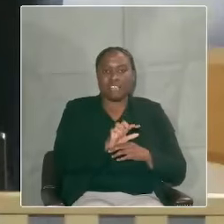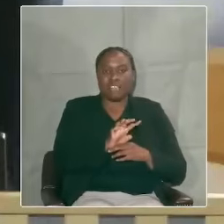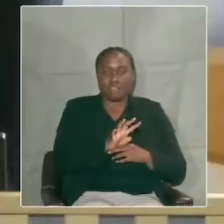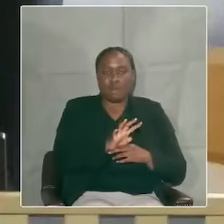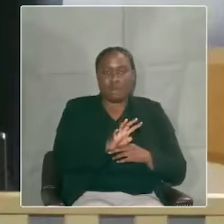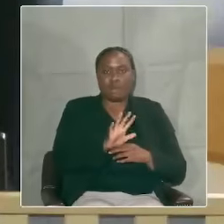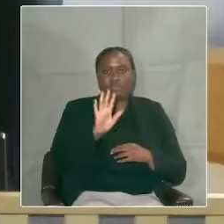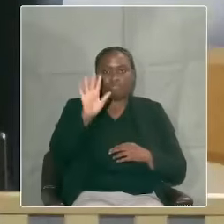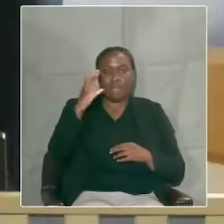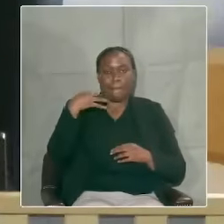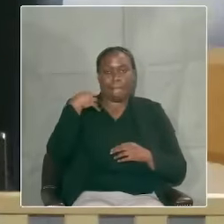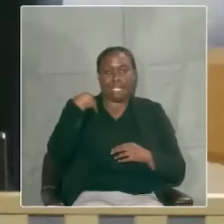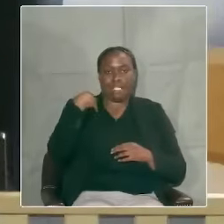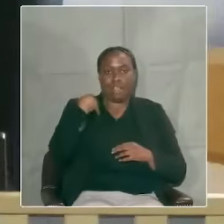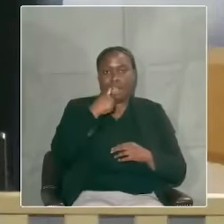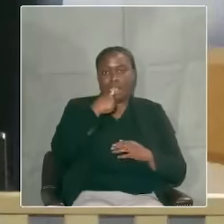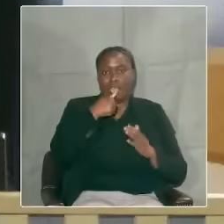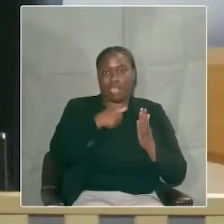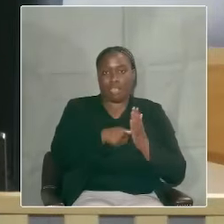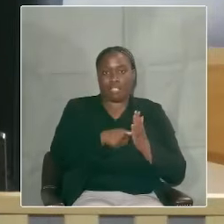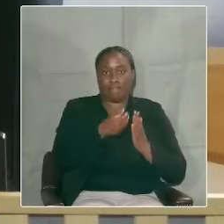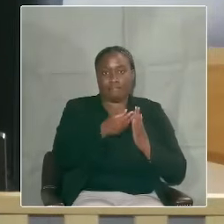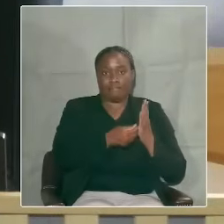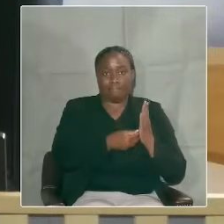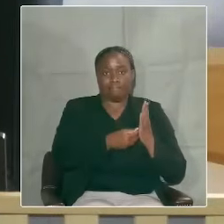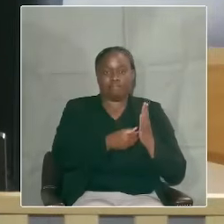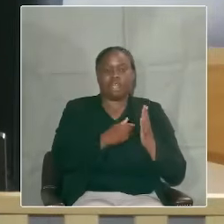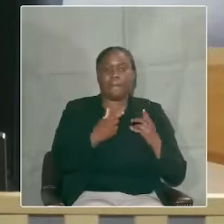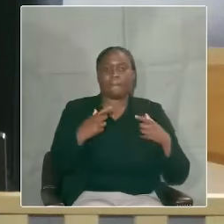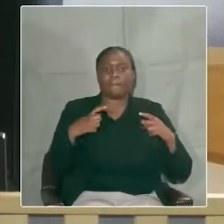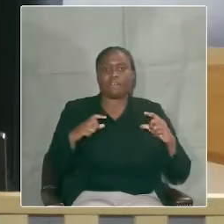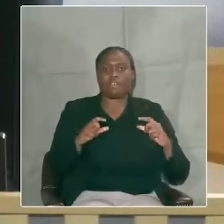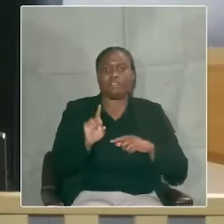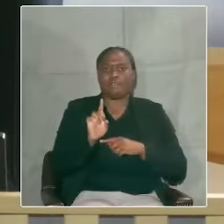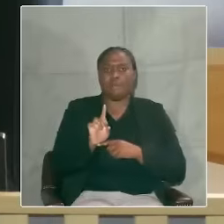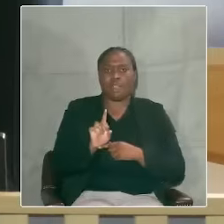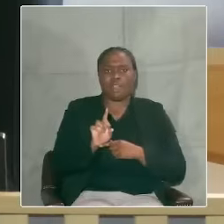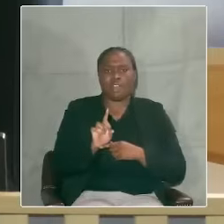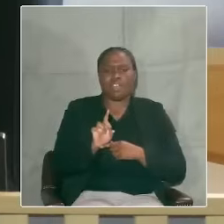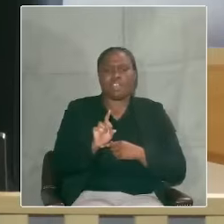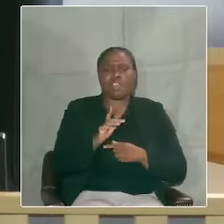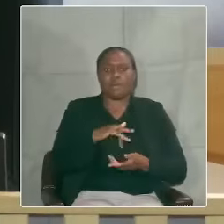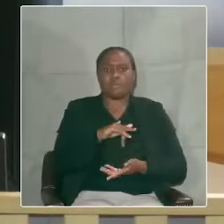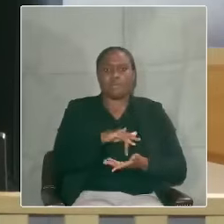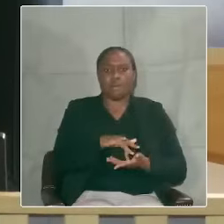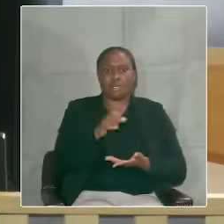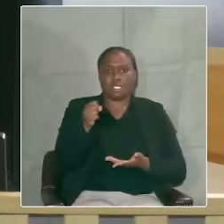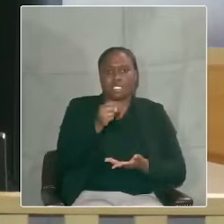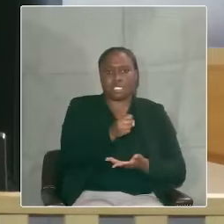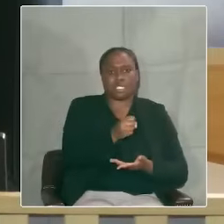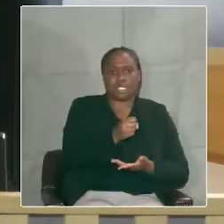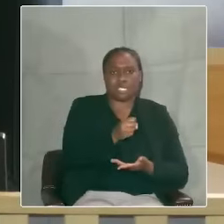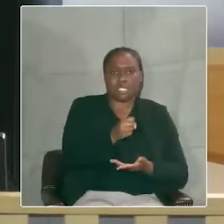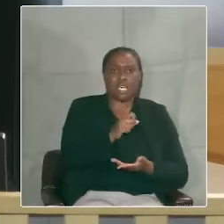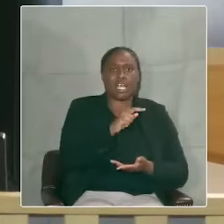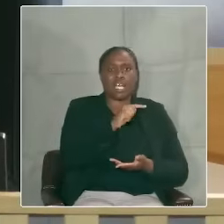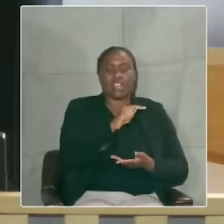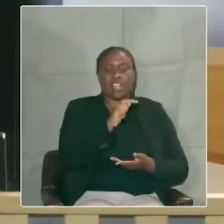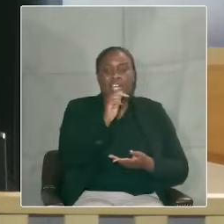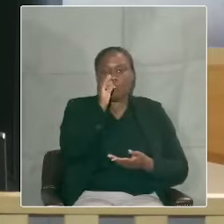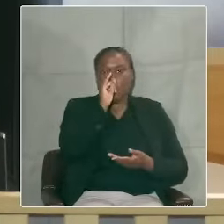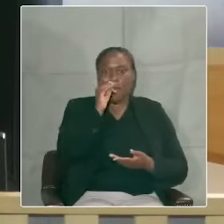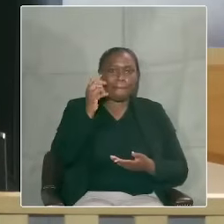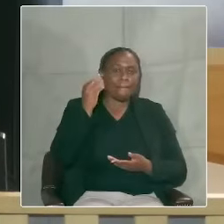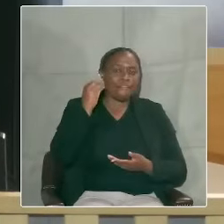from the minister, you have that paragraph 1, which is about the filling of posts in the intelligence